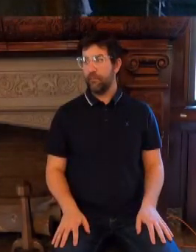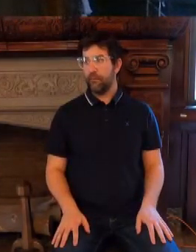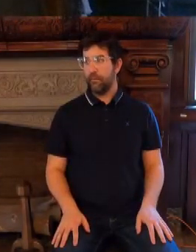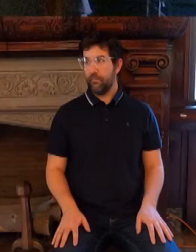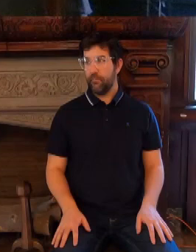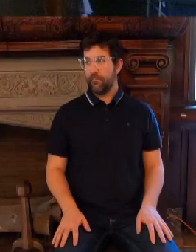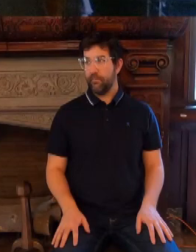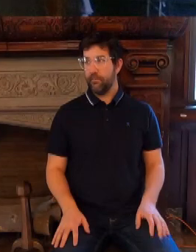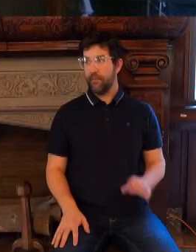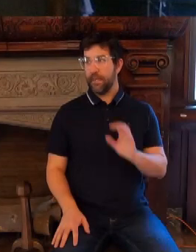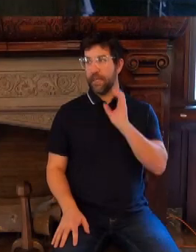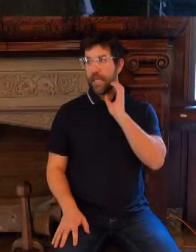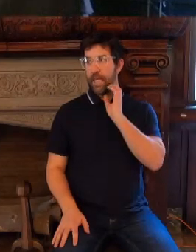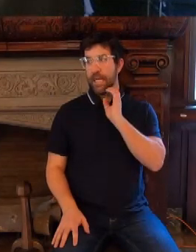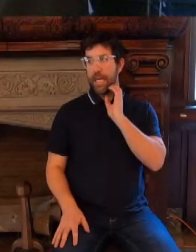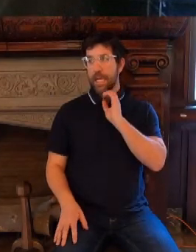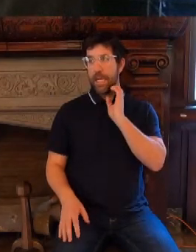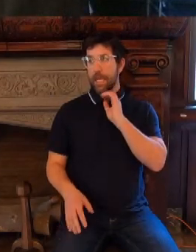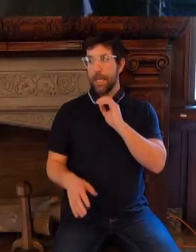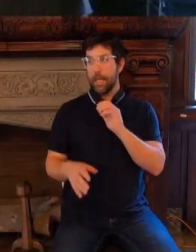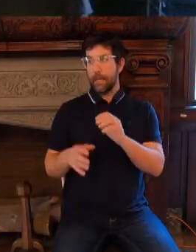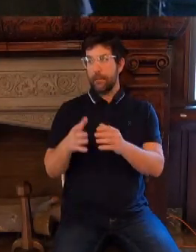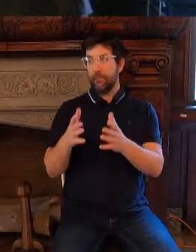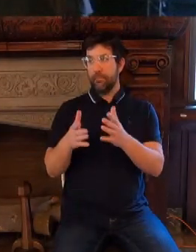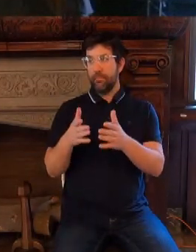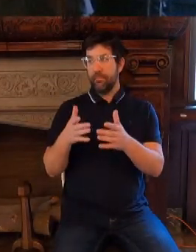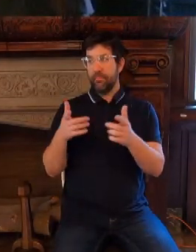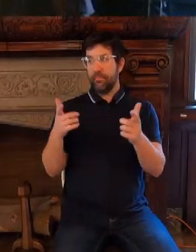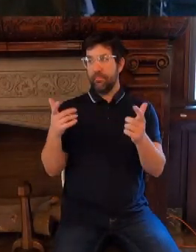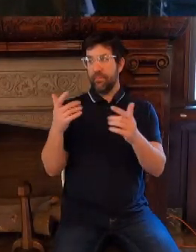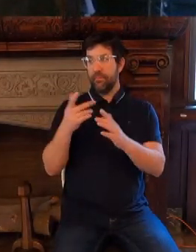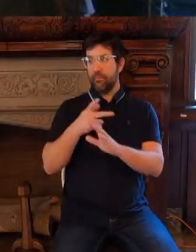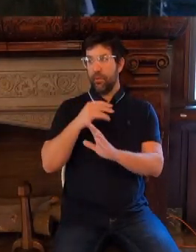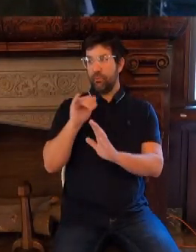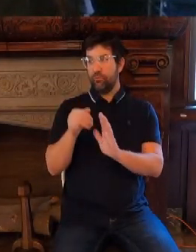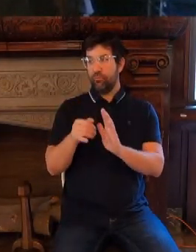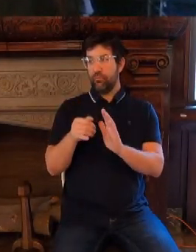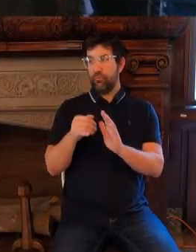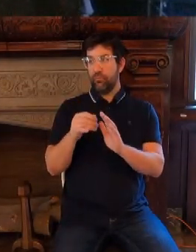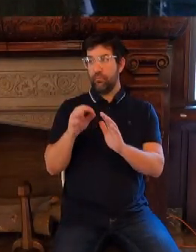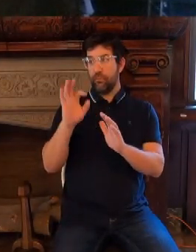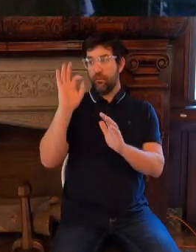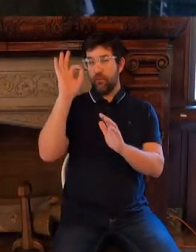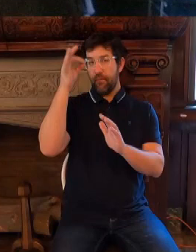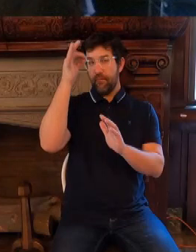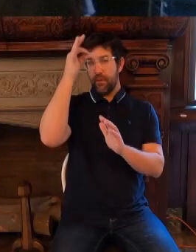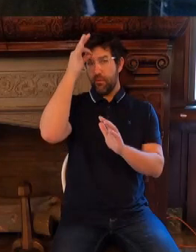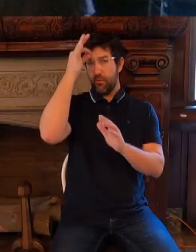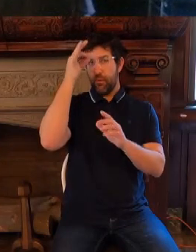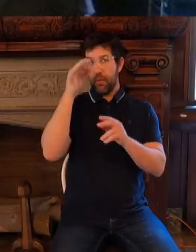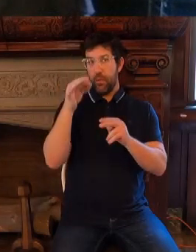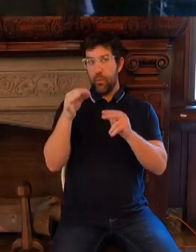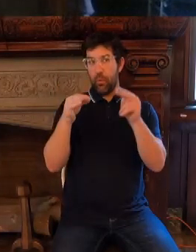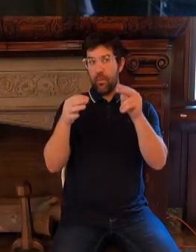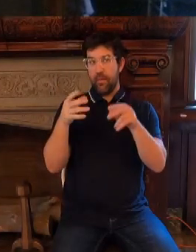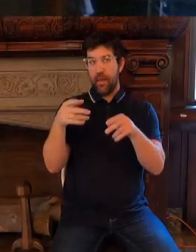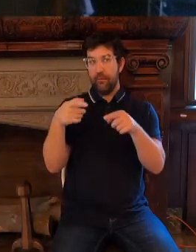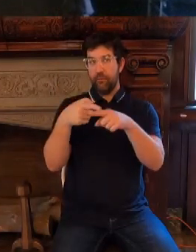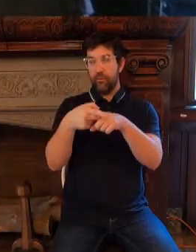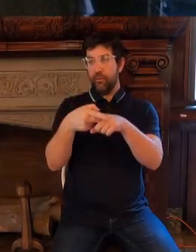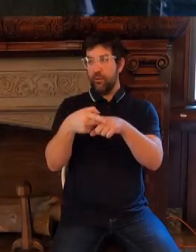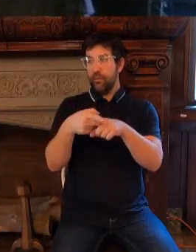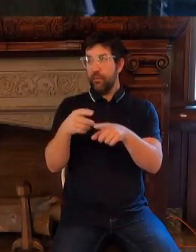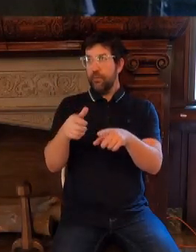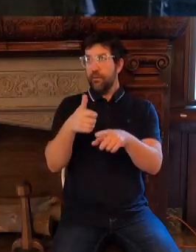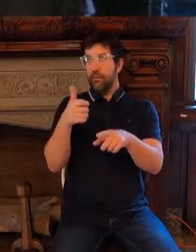Probably on a major intersection, which of course on this project, I suspect be Federal. The